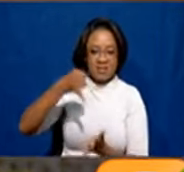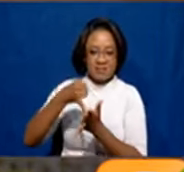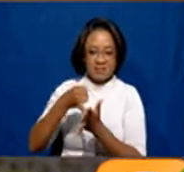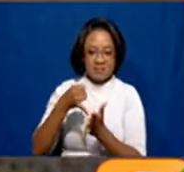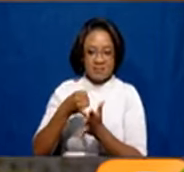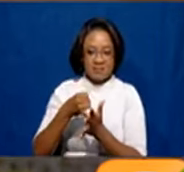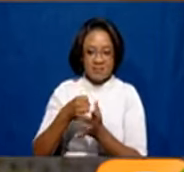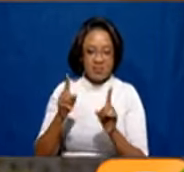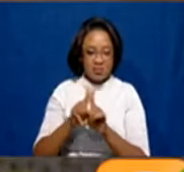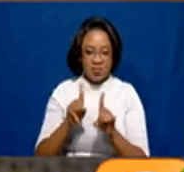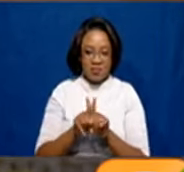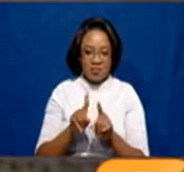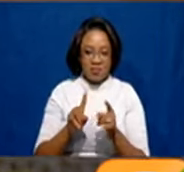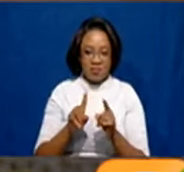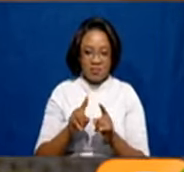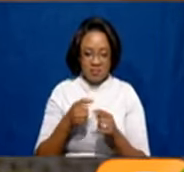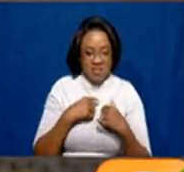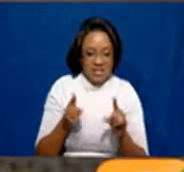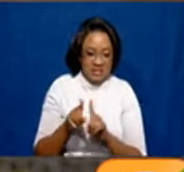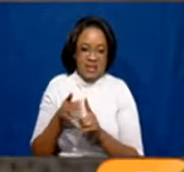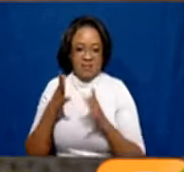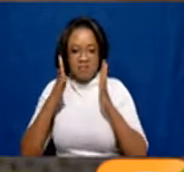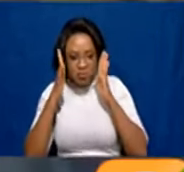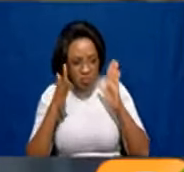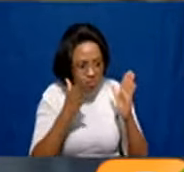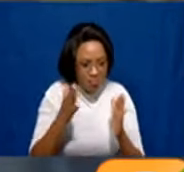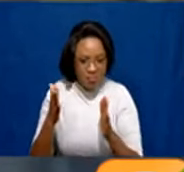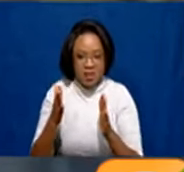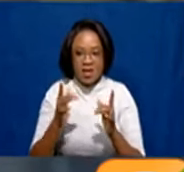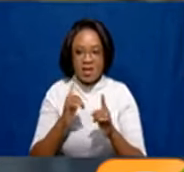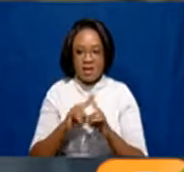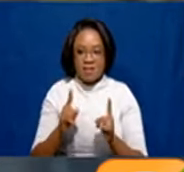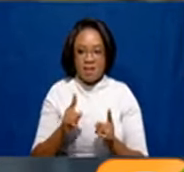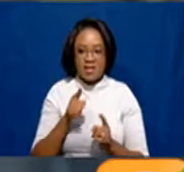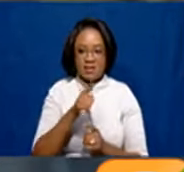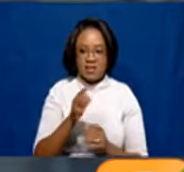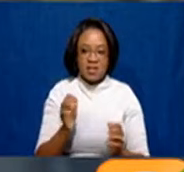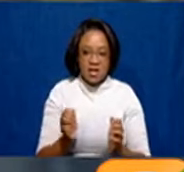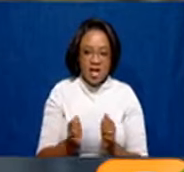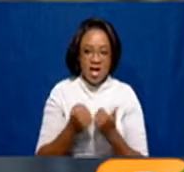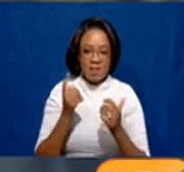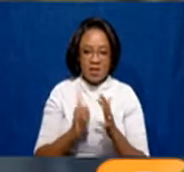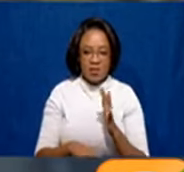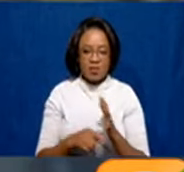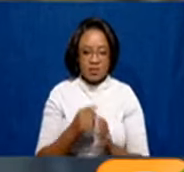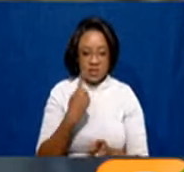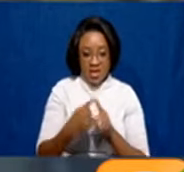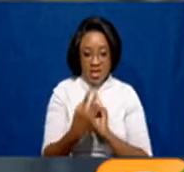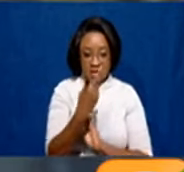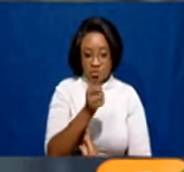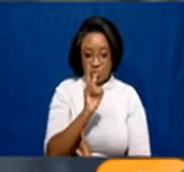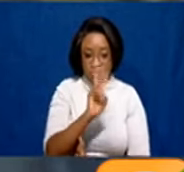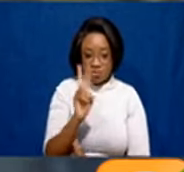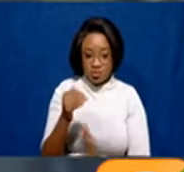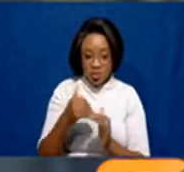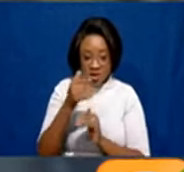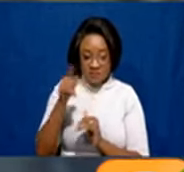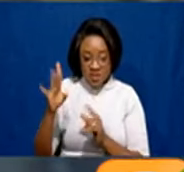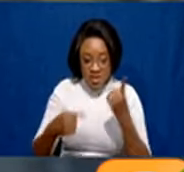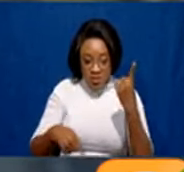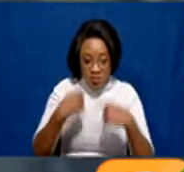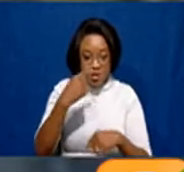unquote, I've also kind of been in the limelight. But it coincidentally happened that in 2022, after he won the